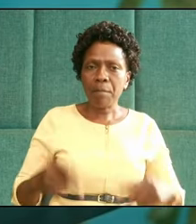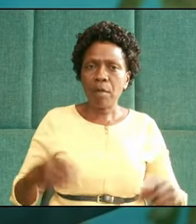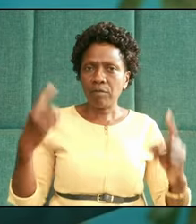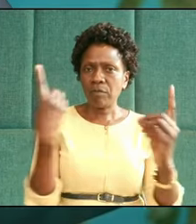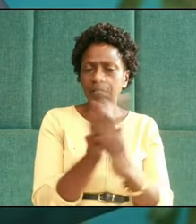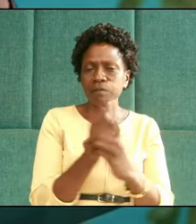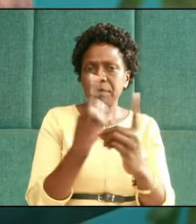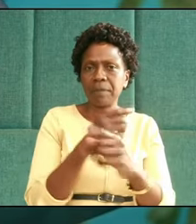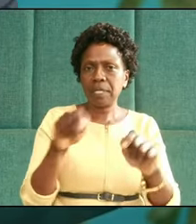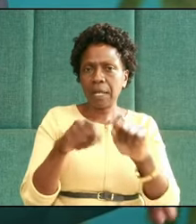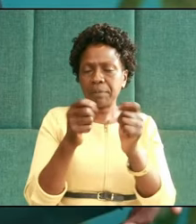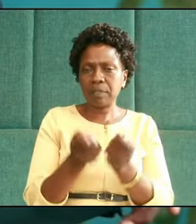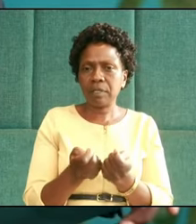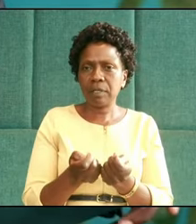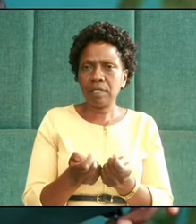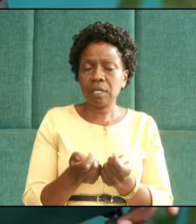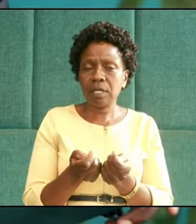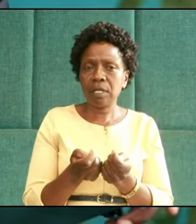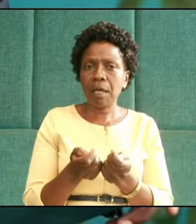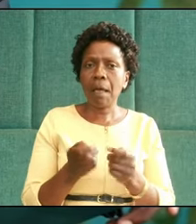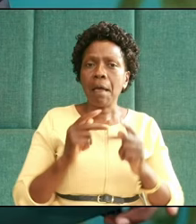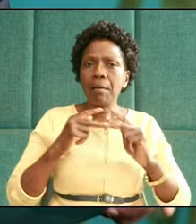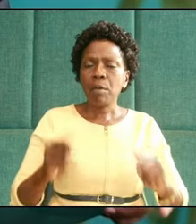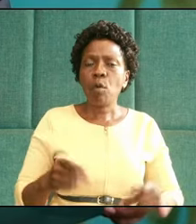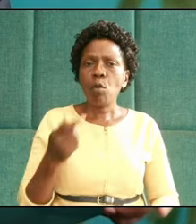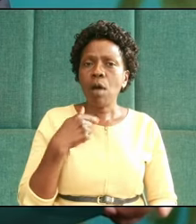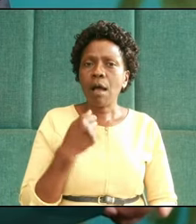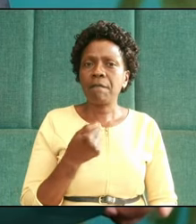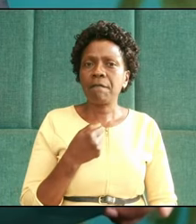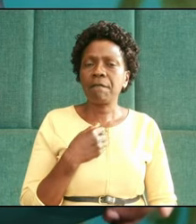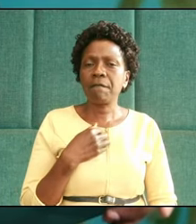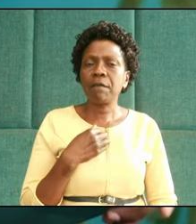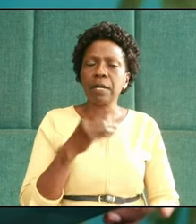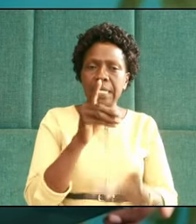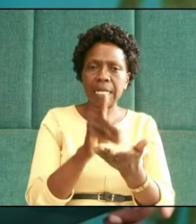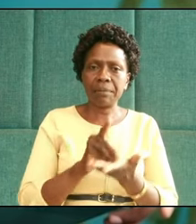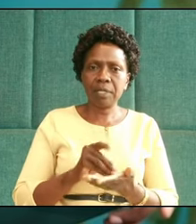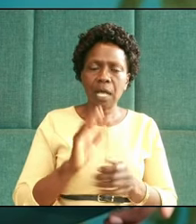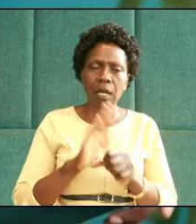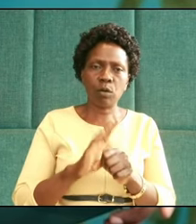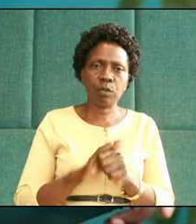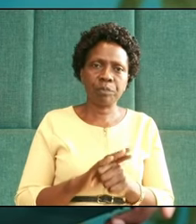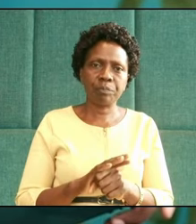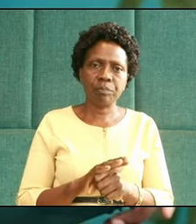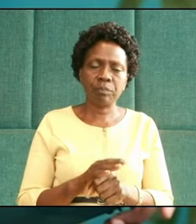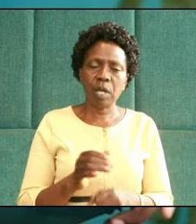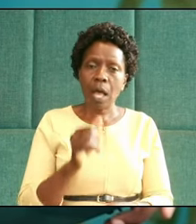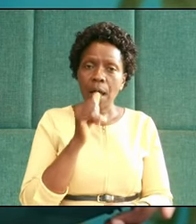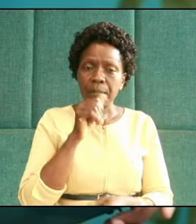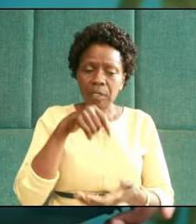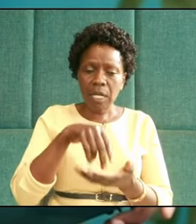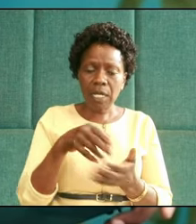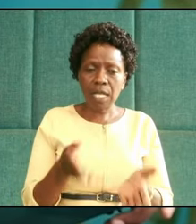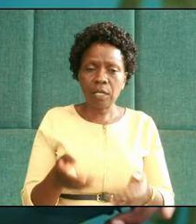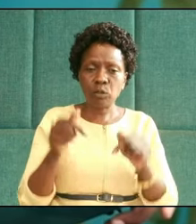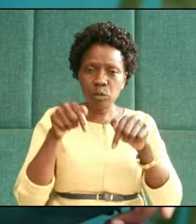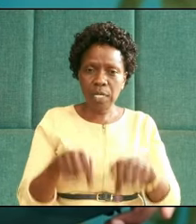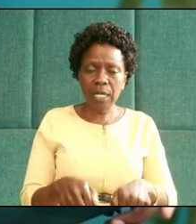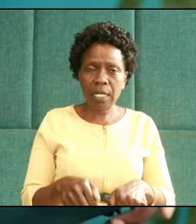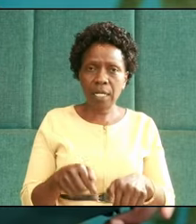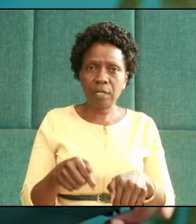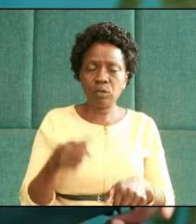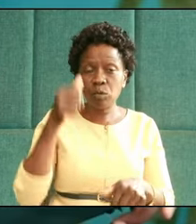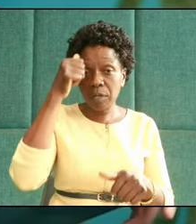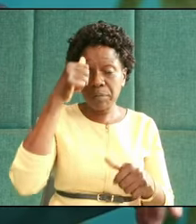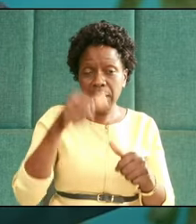are heavy in debt. I'm standing here today to let you know that that